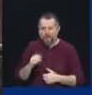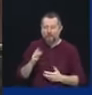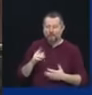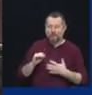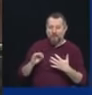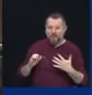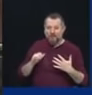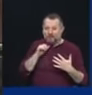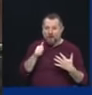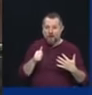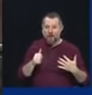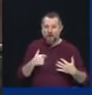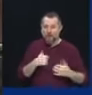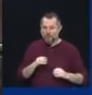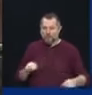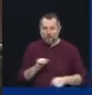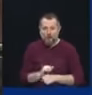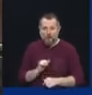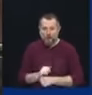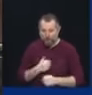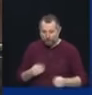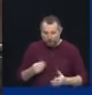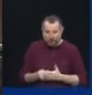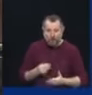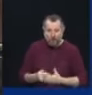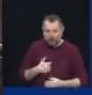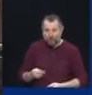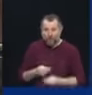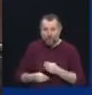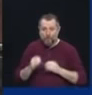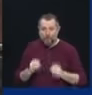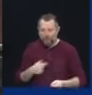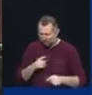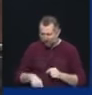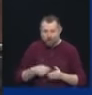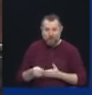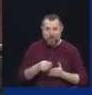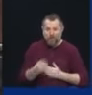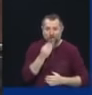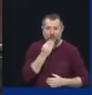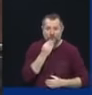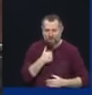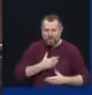food. They go hungry. So we started Nourish New York.